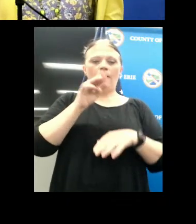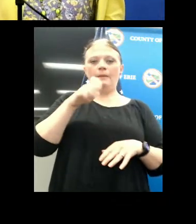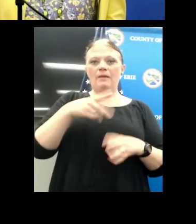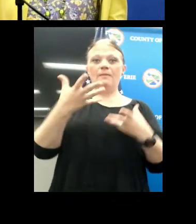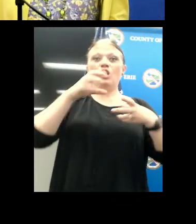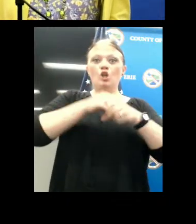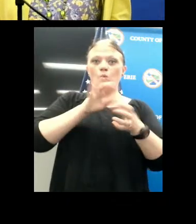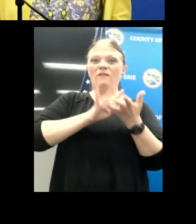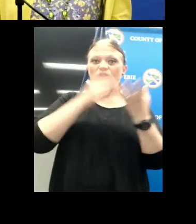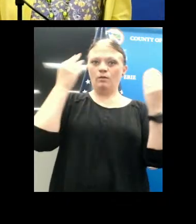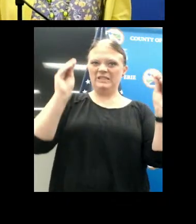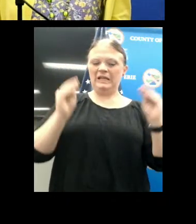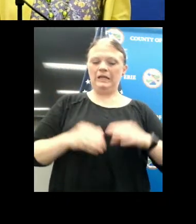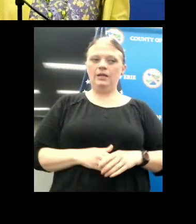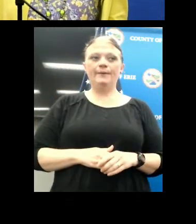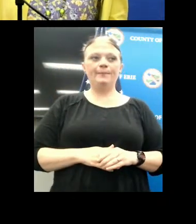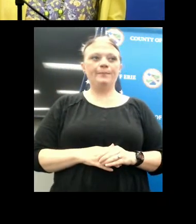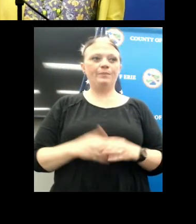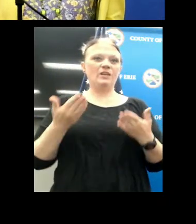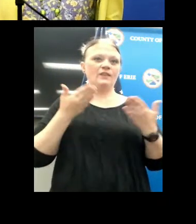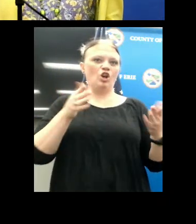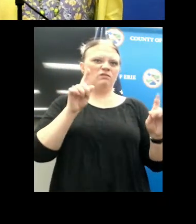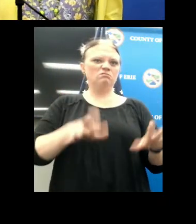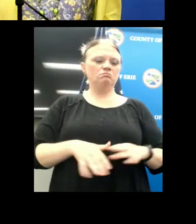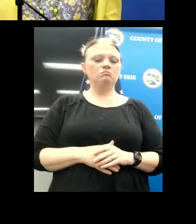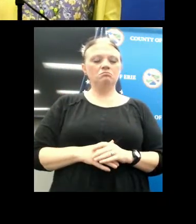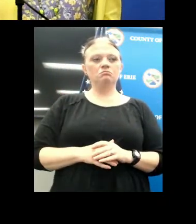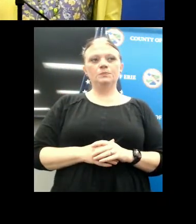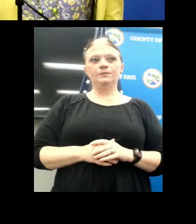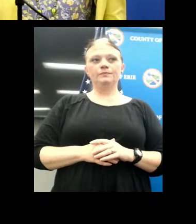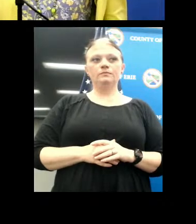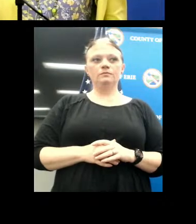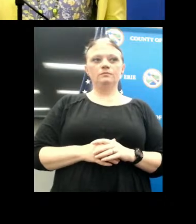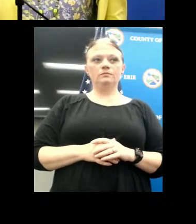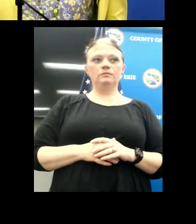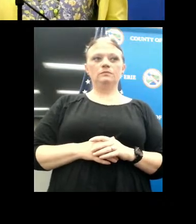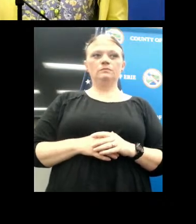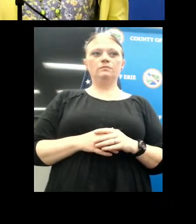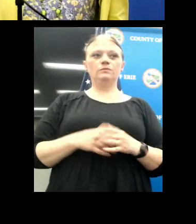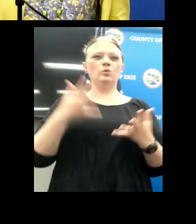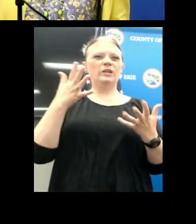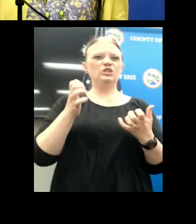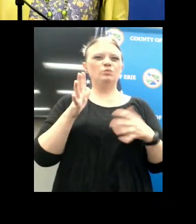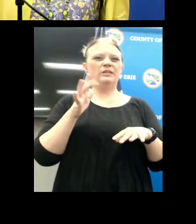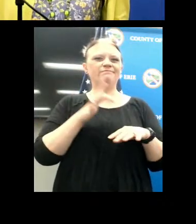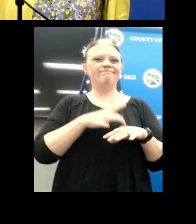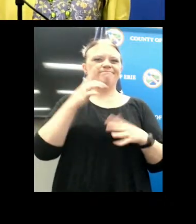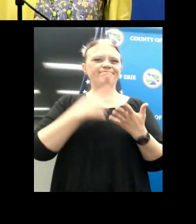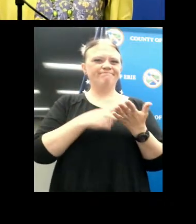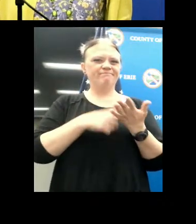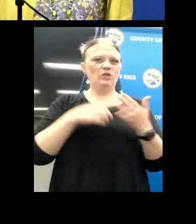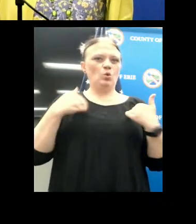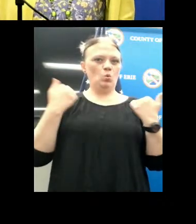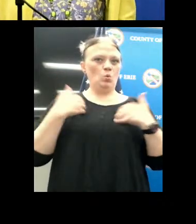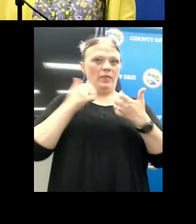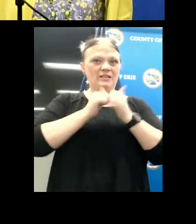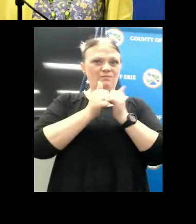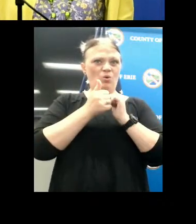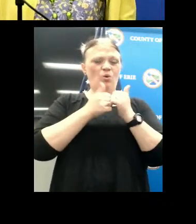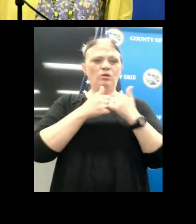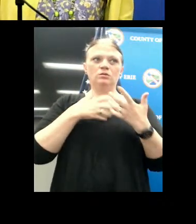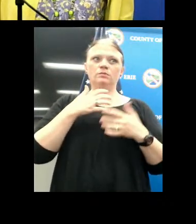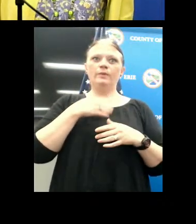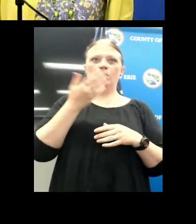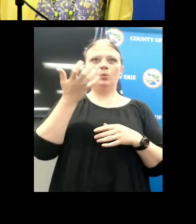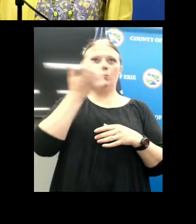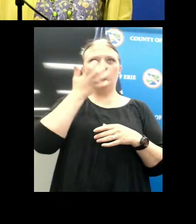map, including pharmacies that are offering the tests. So just want to touch on youth sports. I know that's been a hot topic